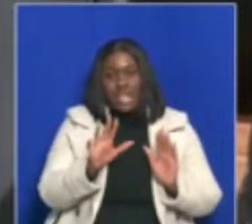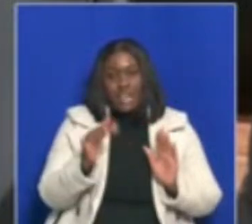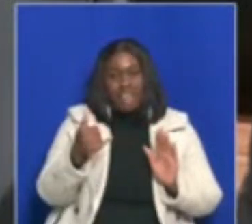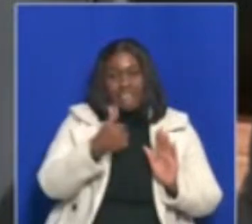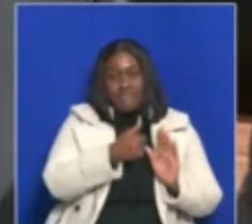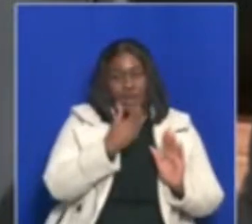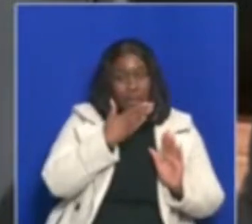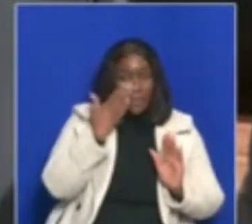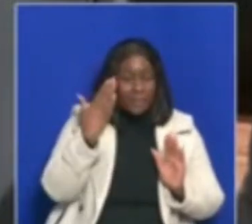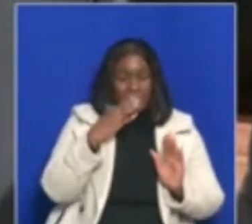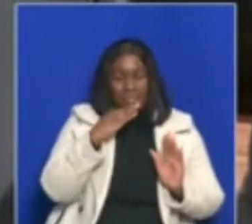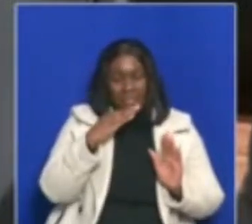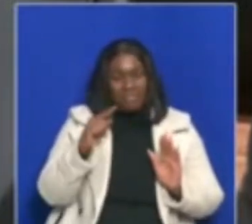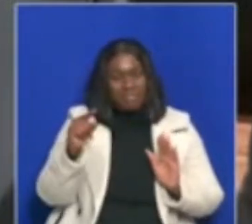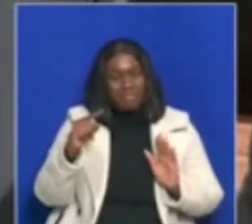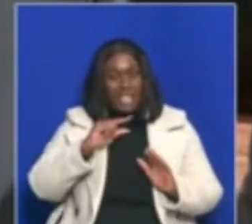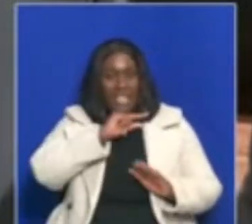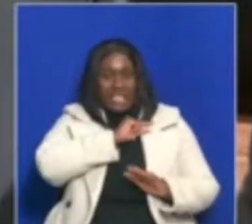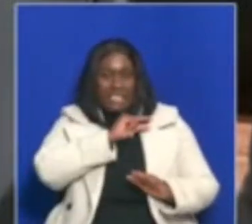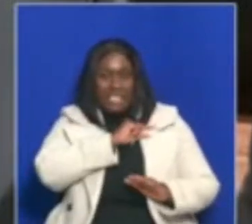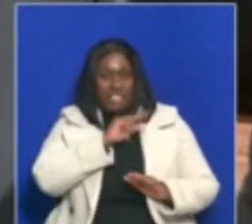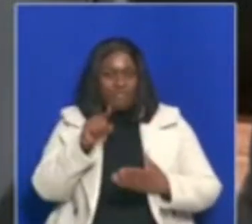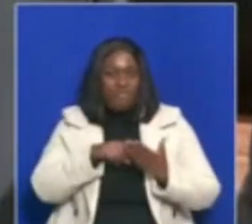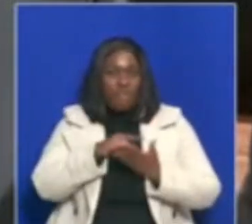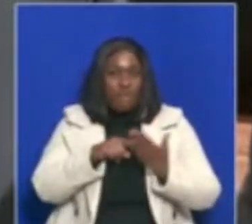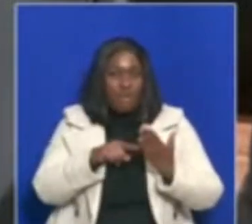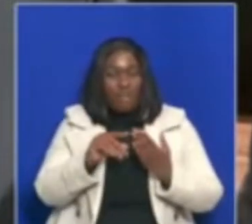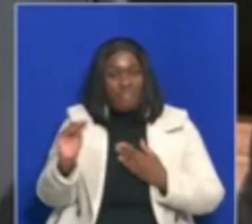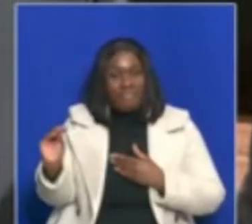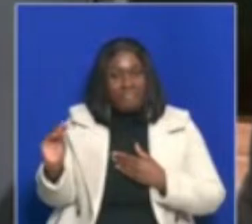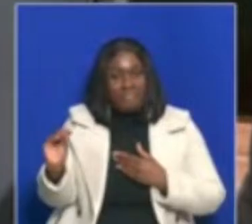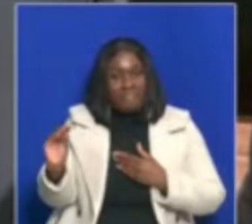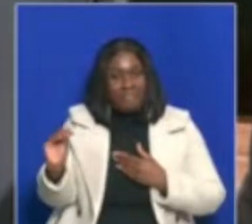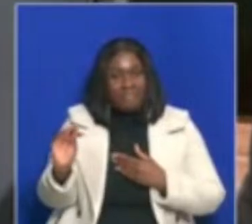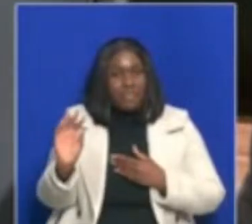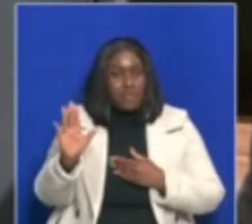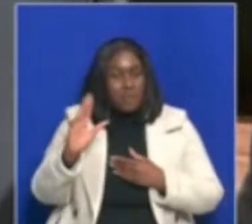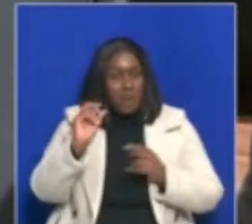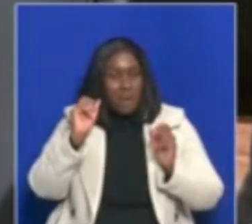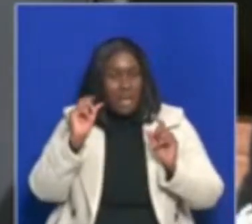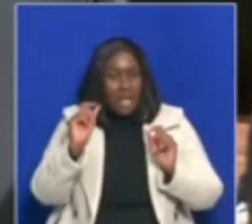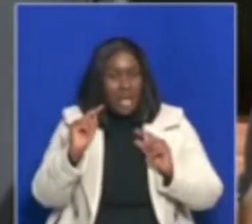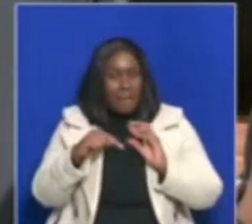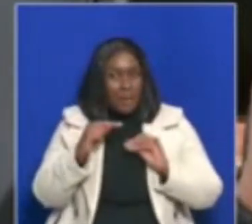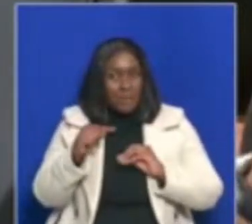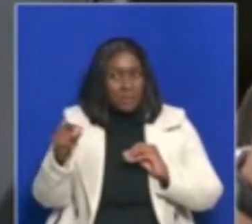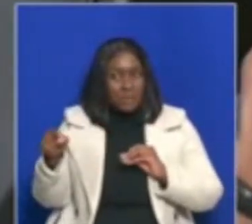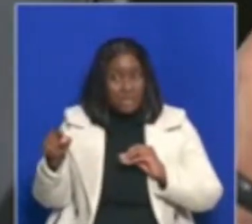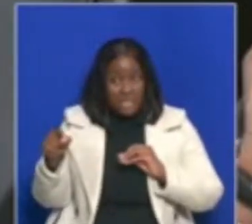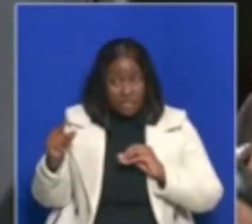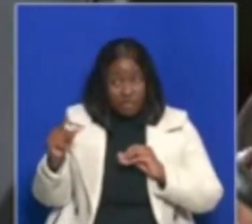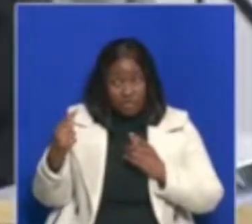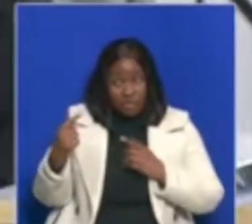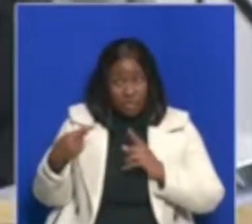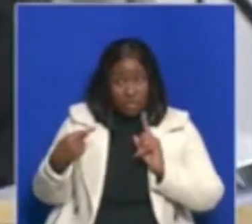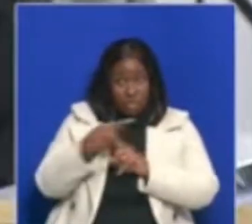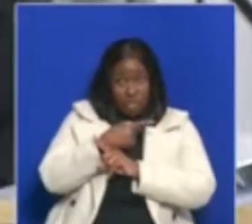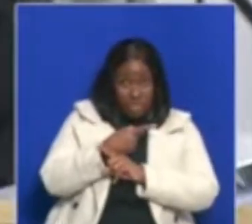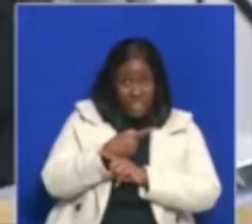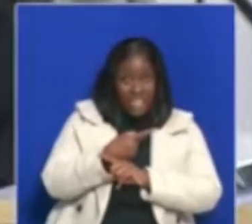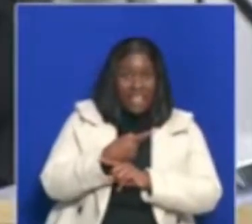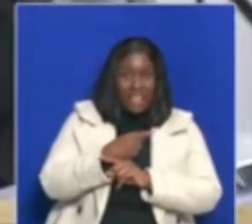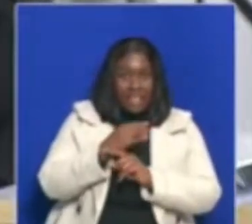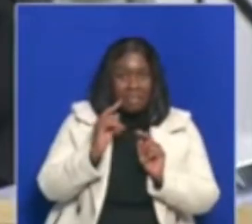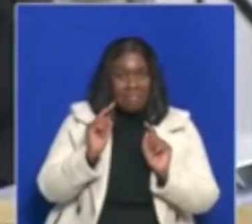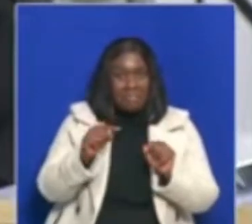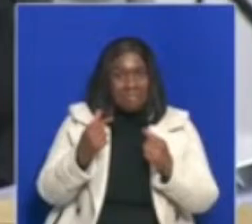Are you aware of any prosecutions of that offence in Section 33(3) of the IPED Act? We have